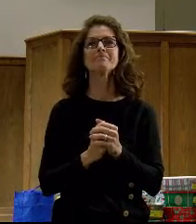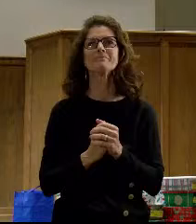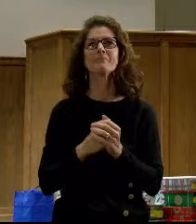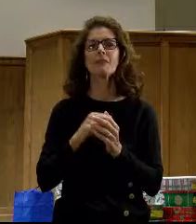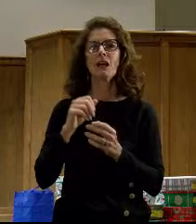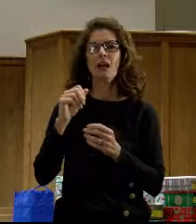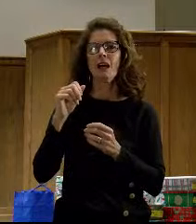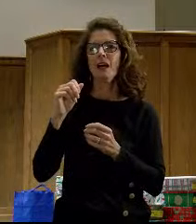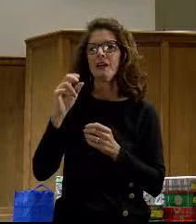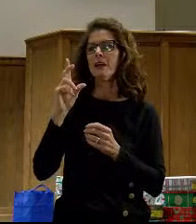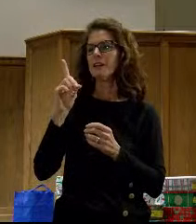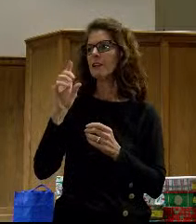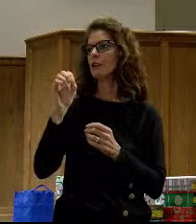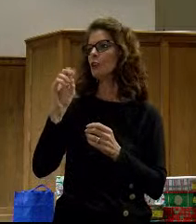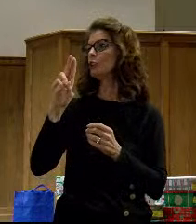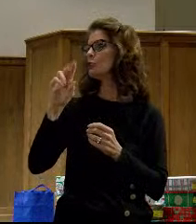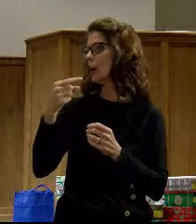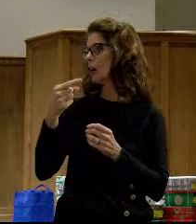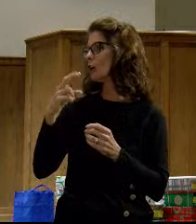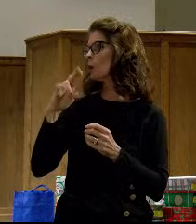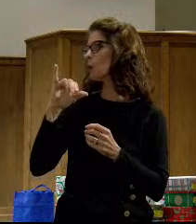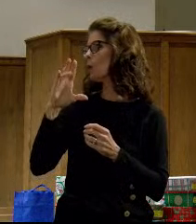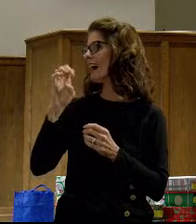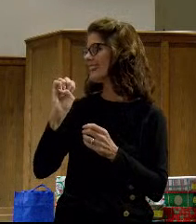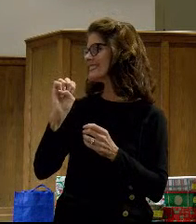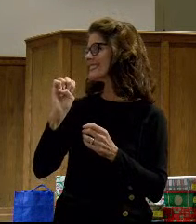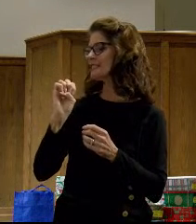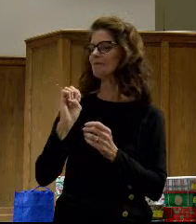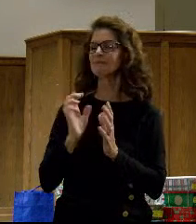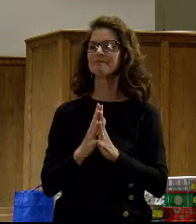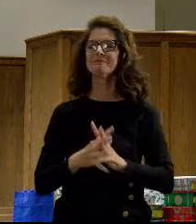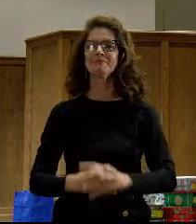Rice to lead our closing prayer.